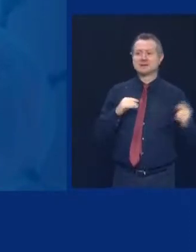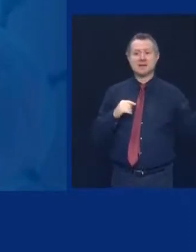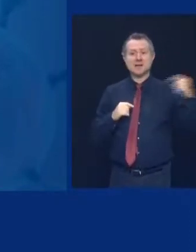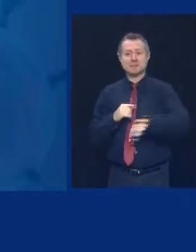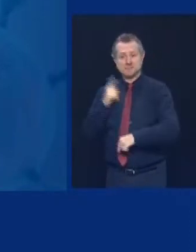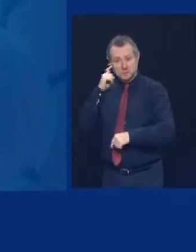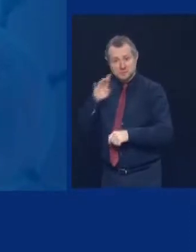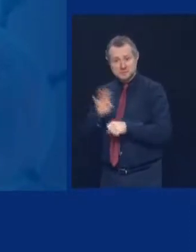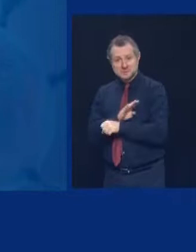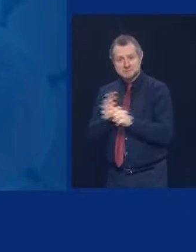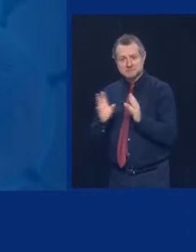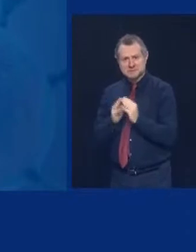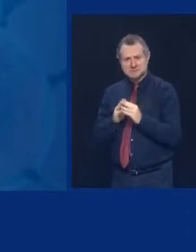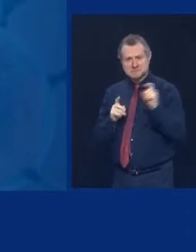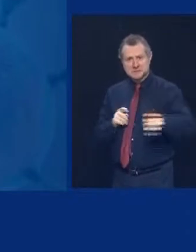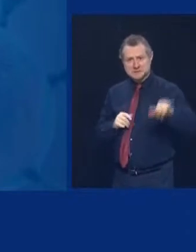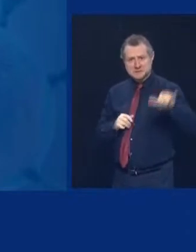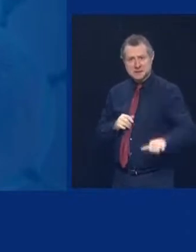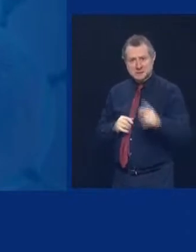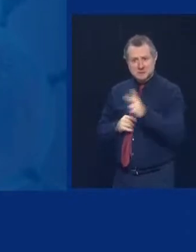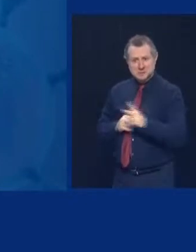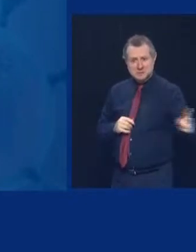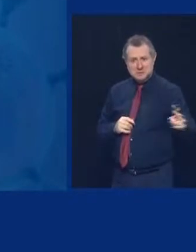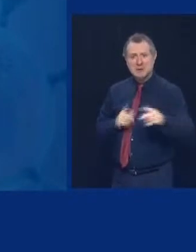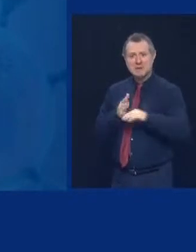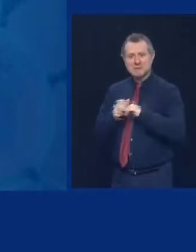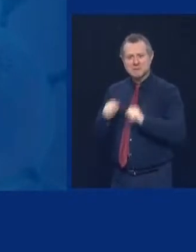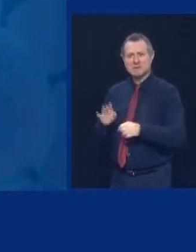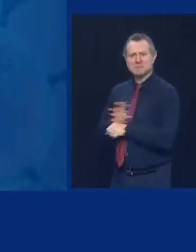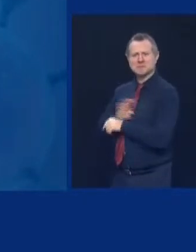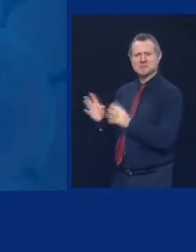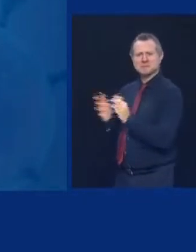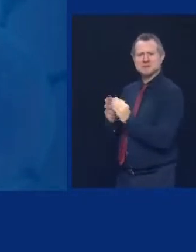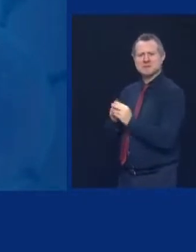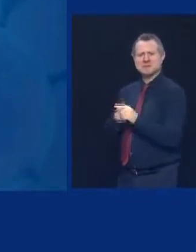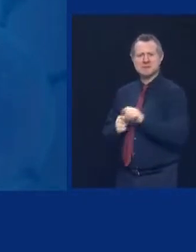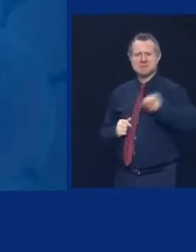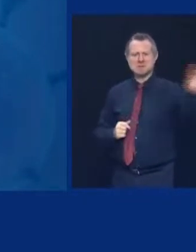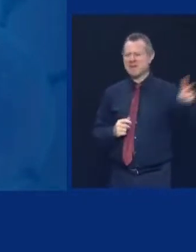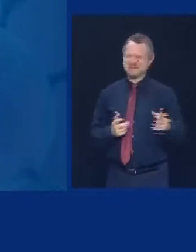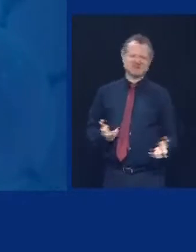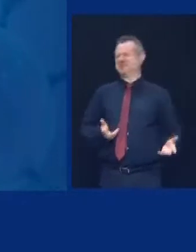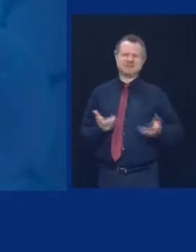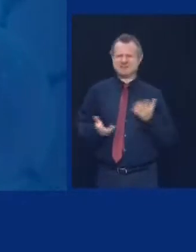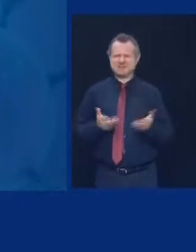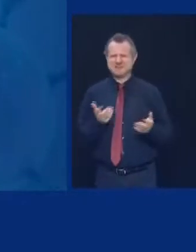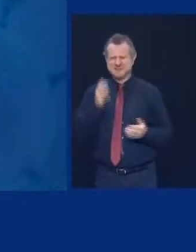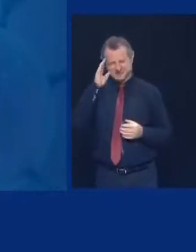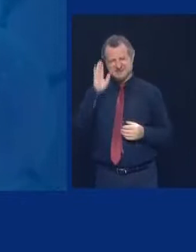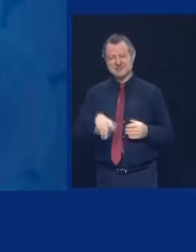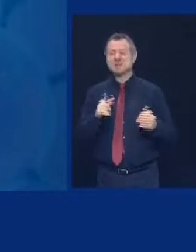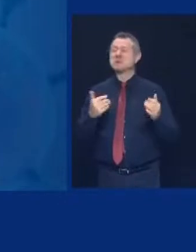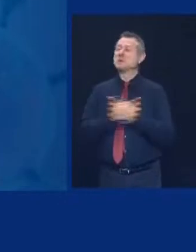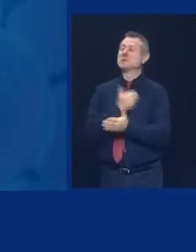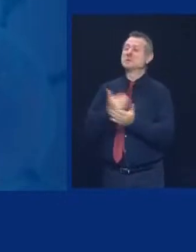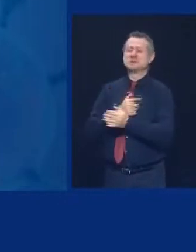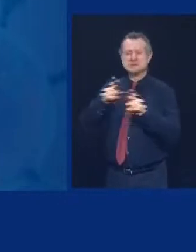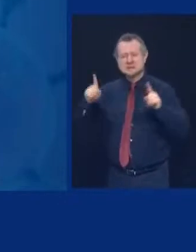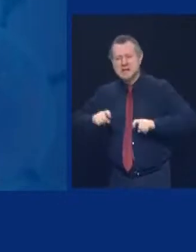have to stay here 14 days before you could have the business meeting. So there's new testing technology, there are rapid